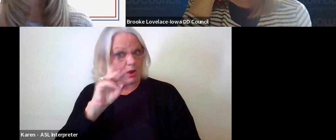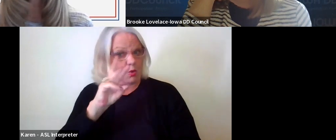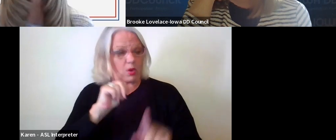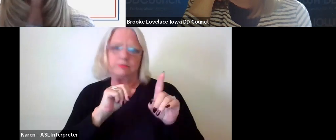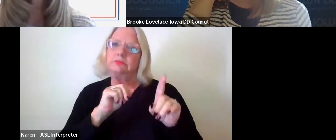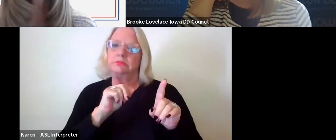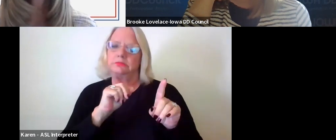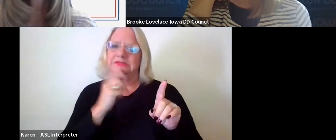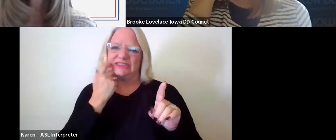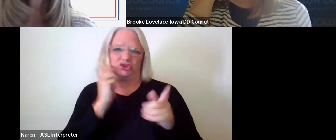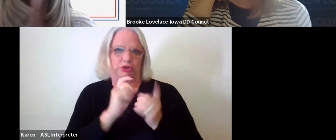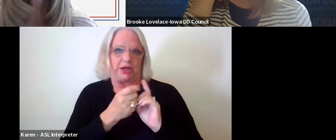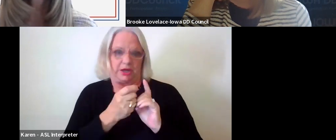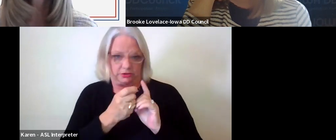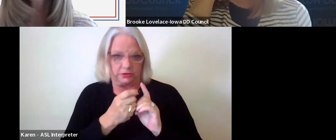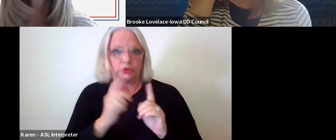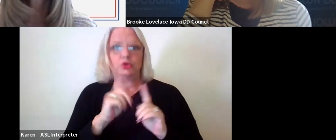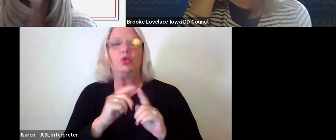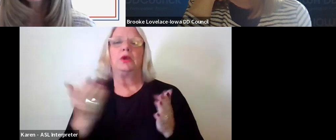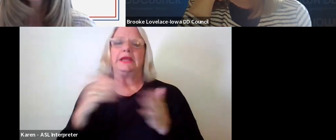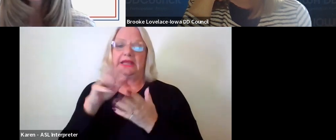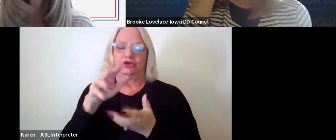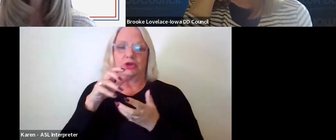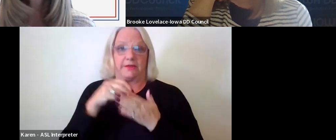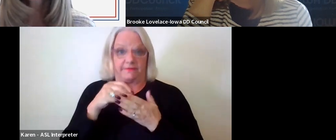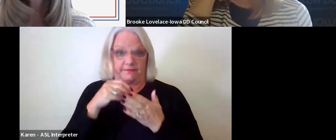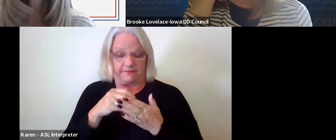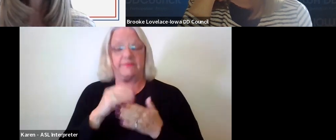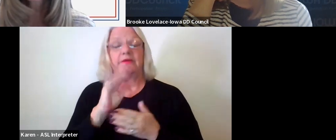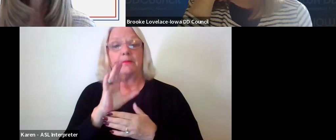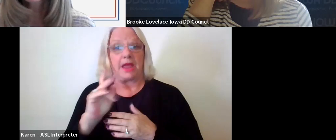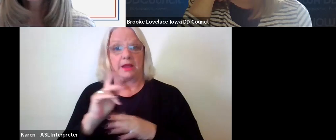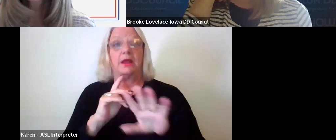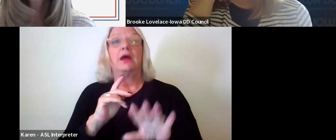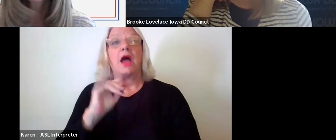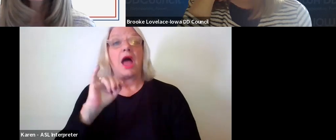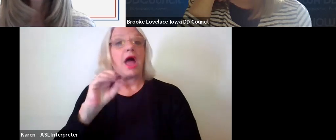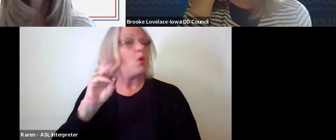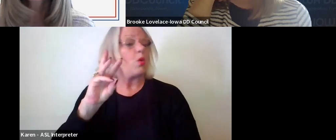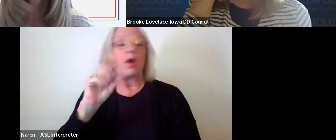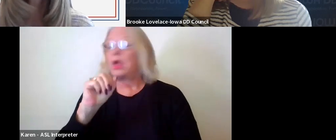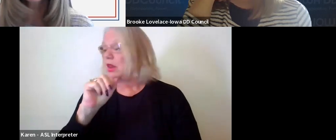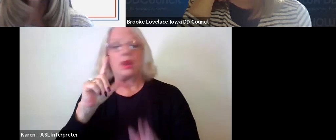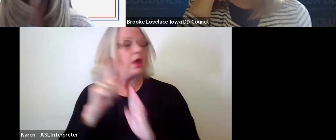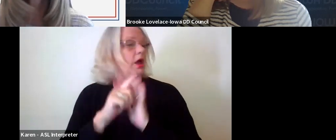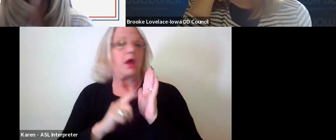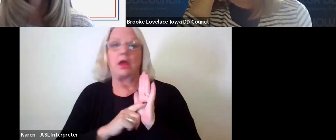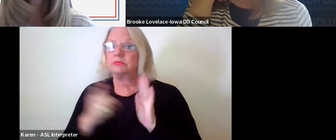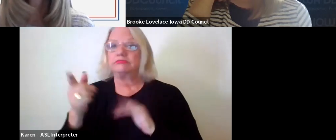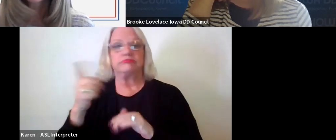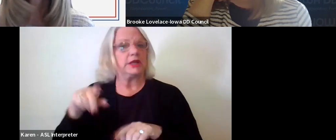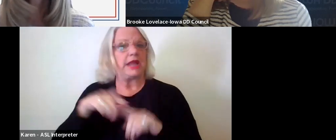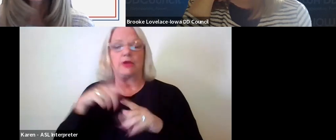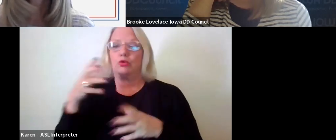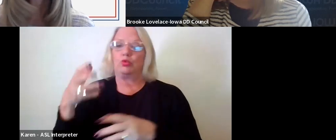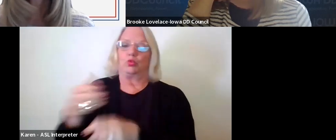the ability to recapture the funds. So under Iowa law, Medicaid cannot recapture the money in an account, in